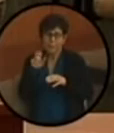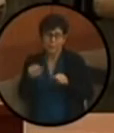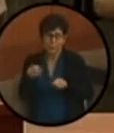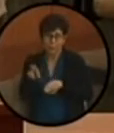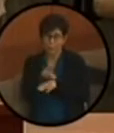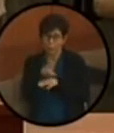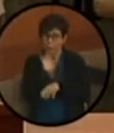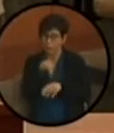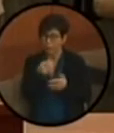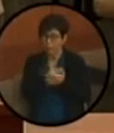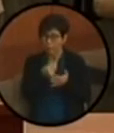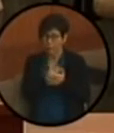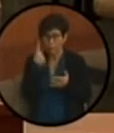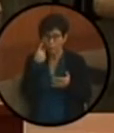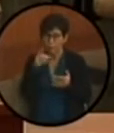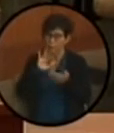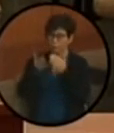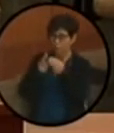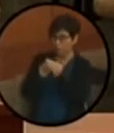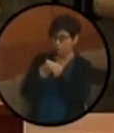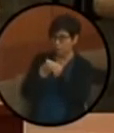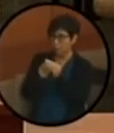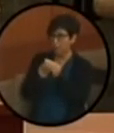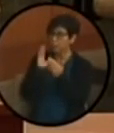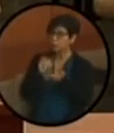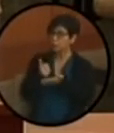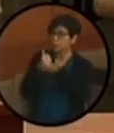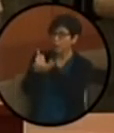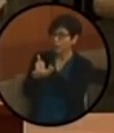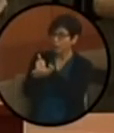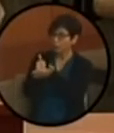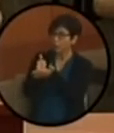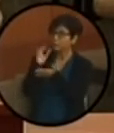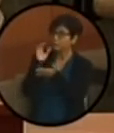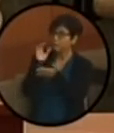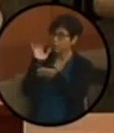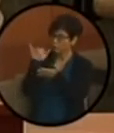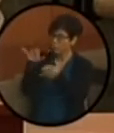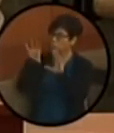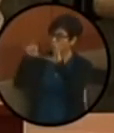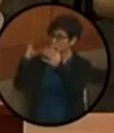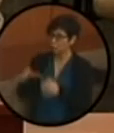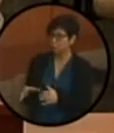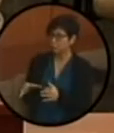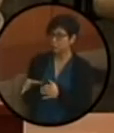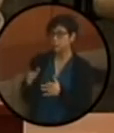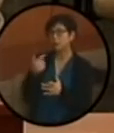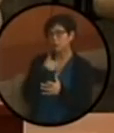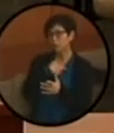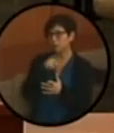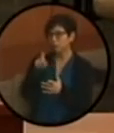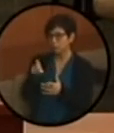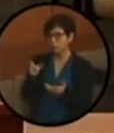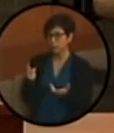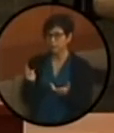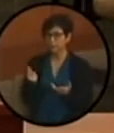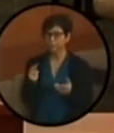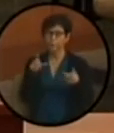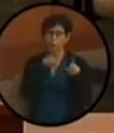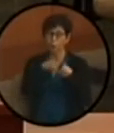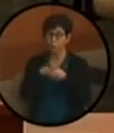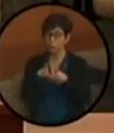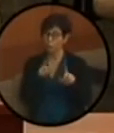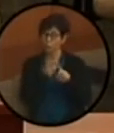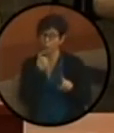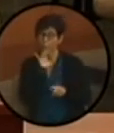give this demographic a hand up, I think it should be used in that way. Also, in the book, The New Jim Crow,